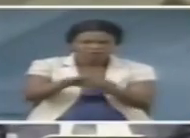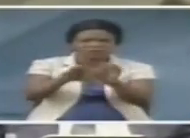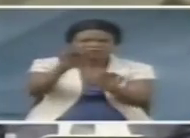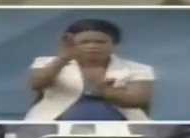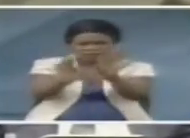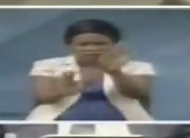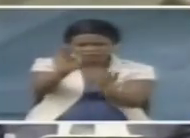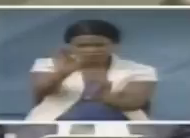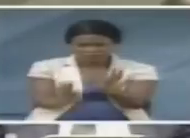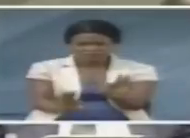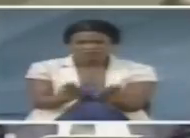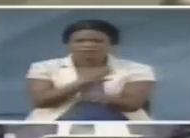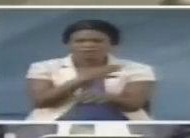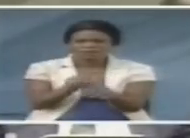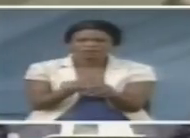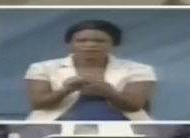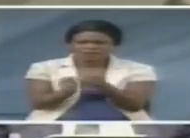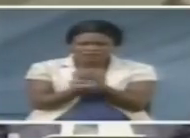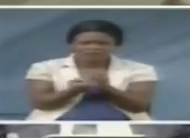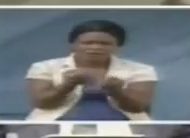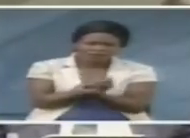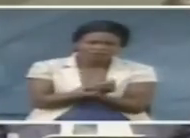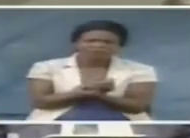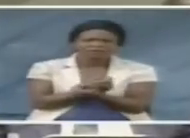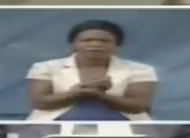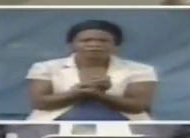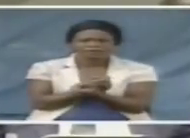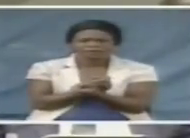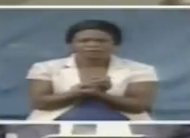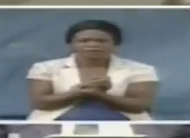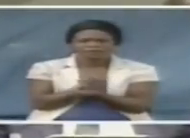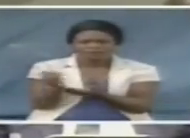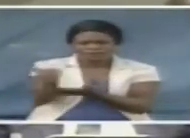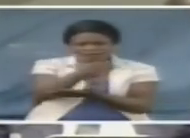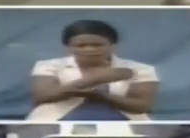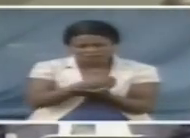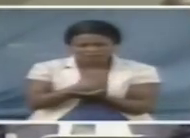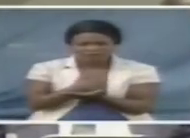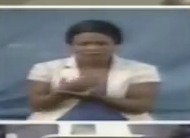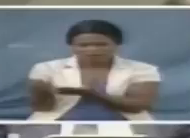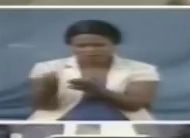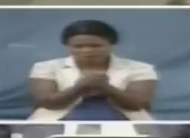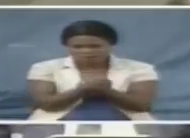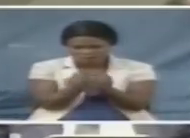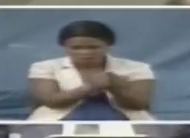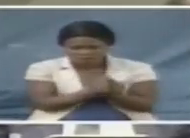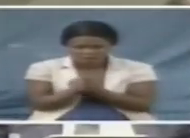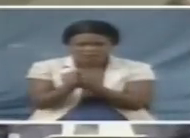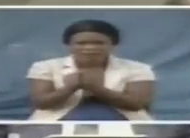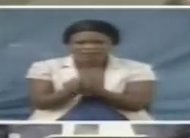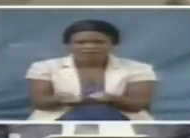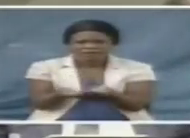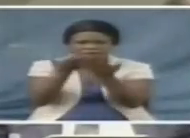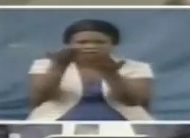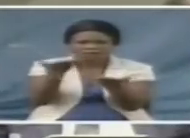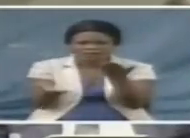will be through continued modernization and automation of revenue collection processes, coupled